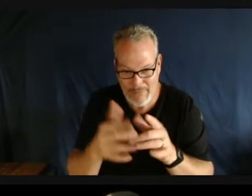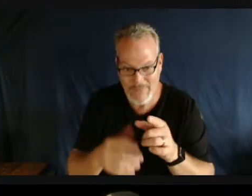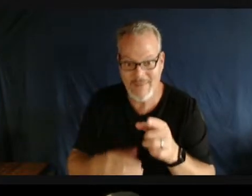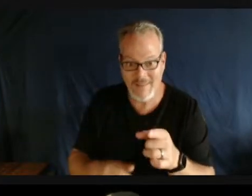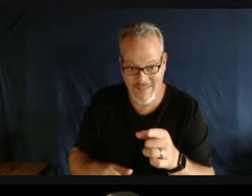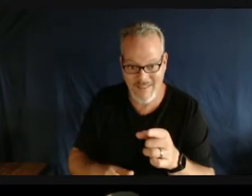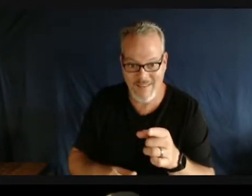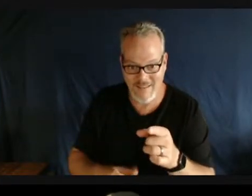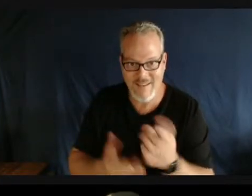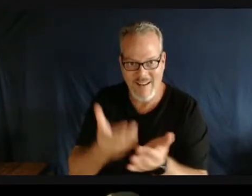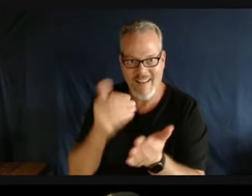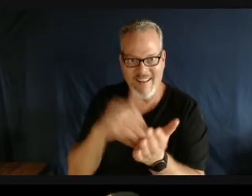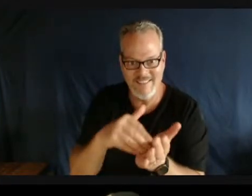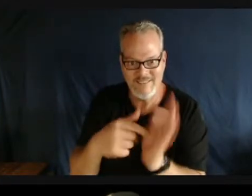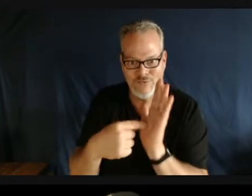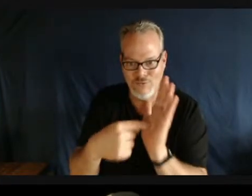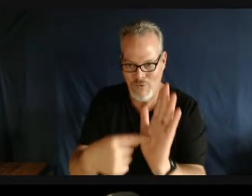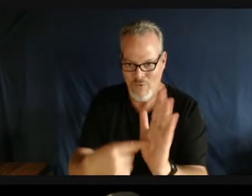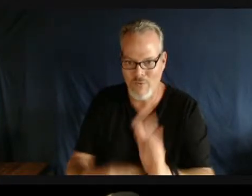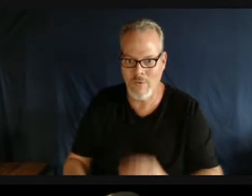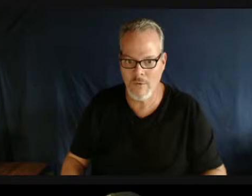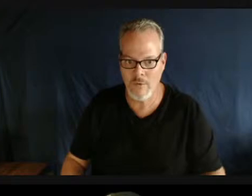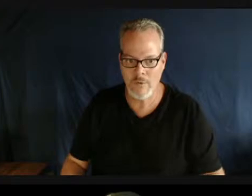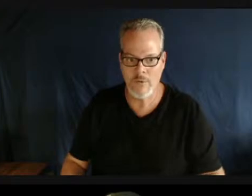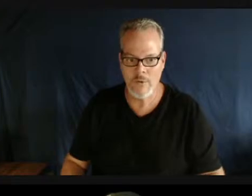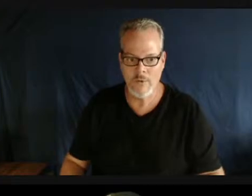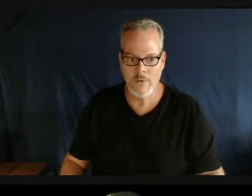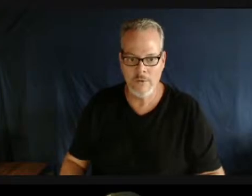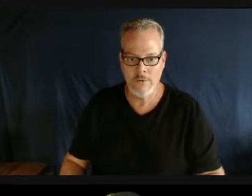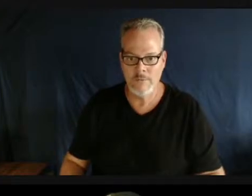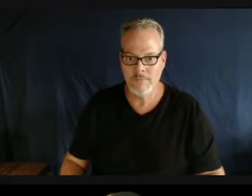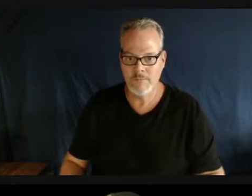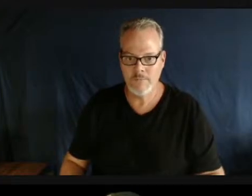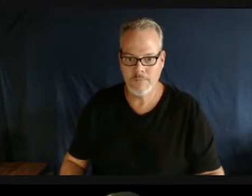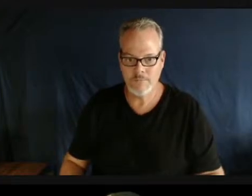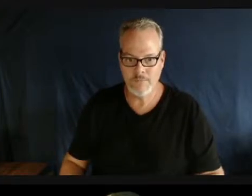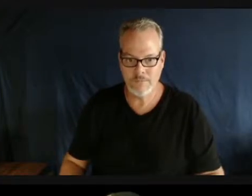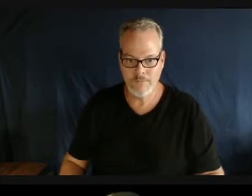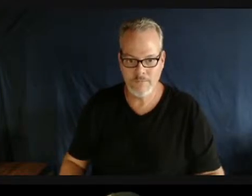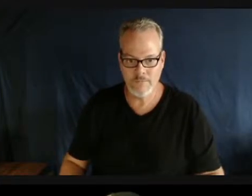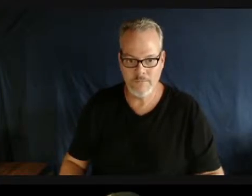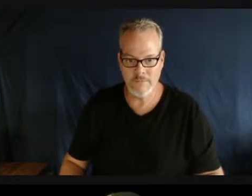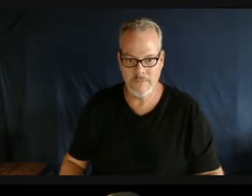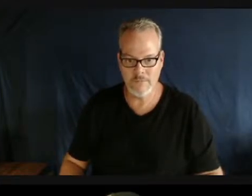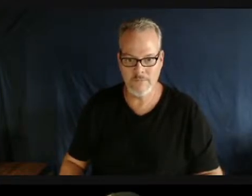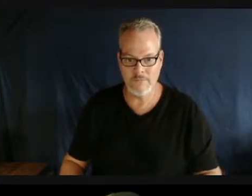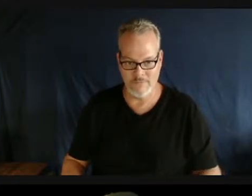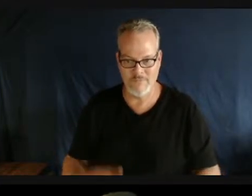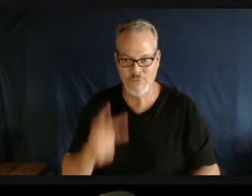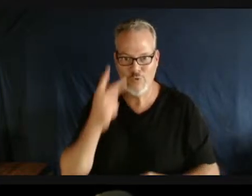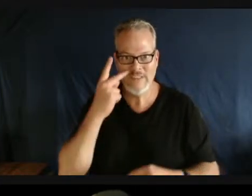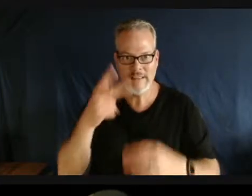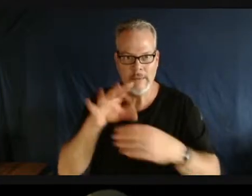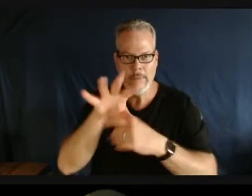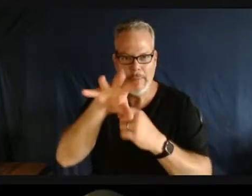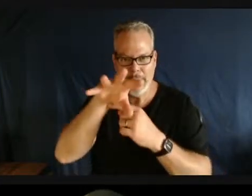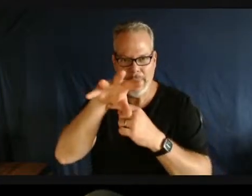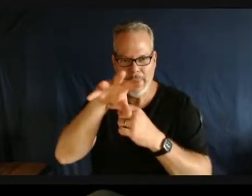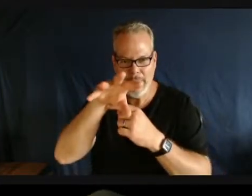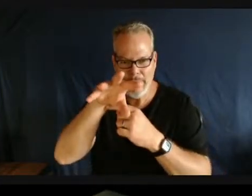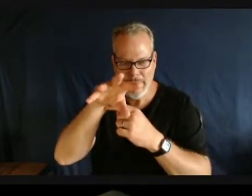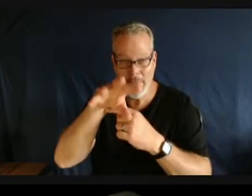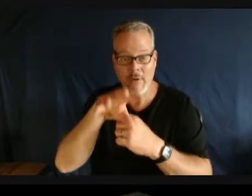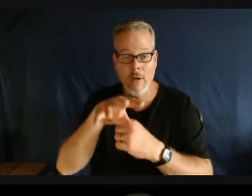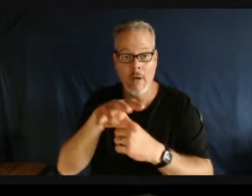Let's let it loop around there. We can maybe see that a little more easily. And coming more to the camera there and then a little bit more to the right, but that highway we showed